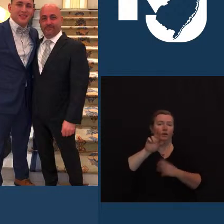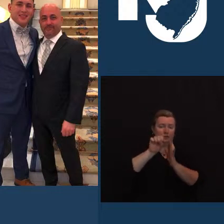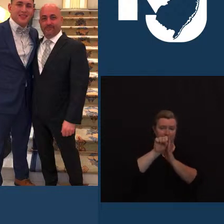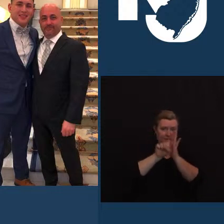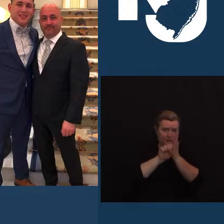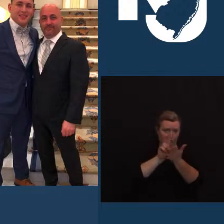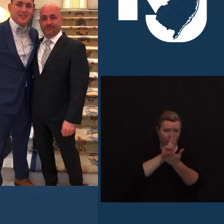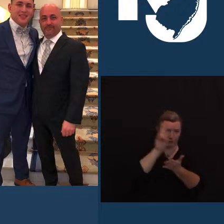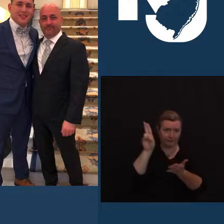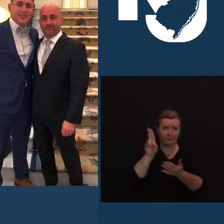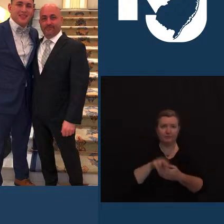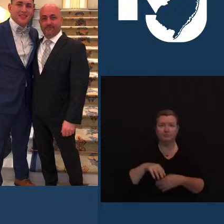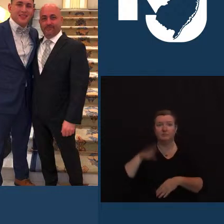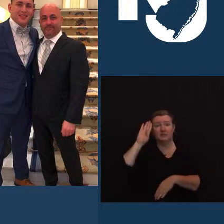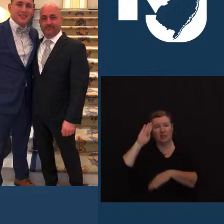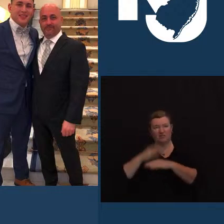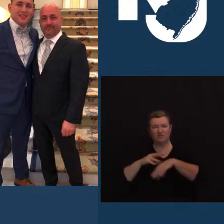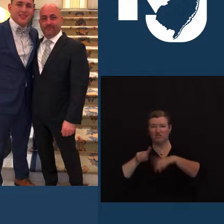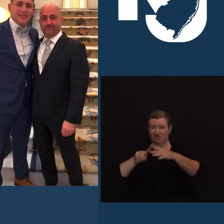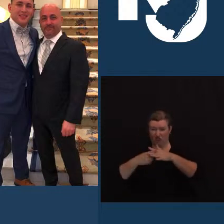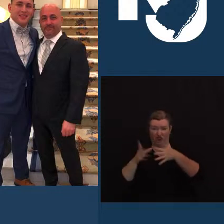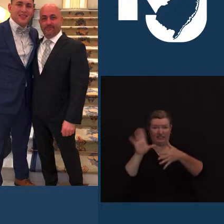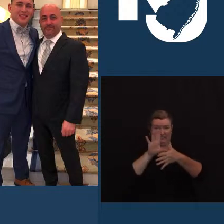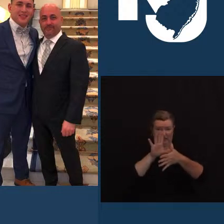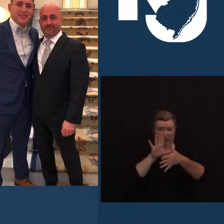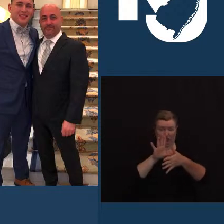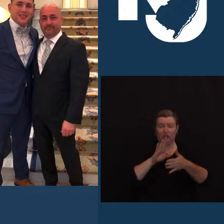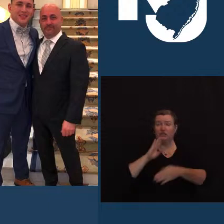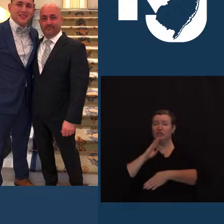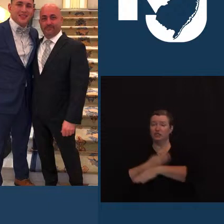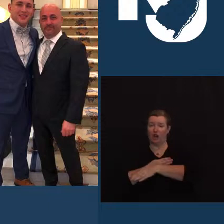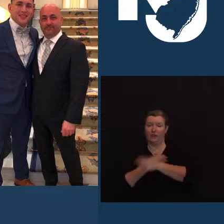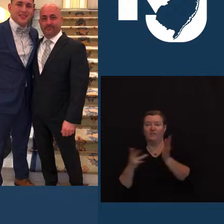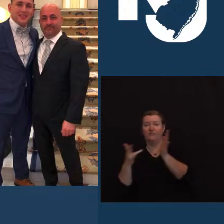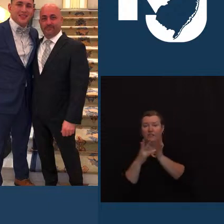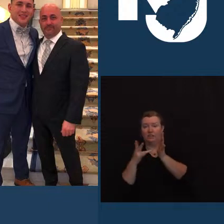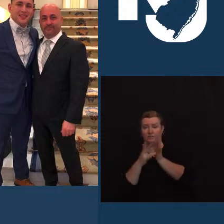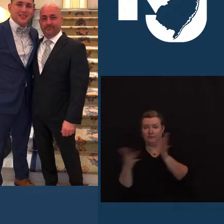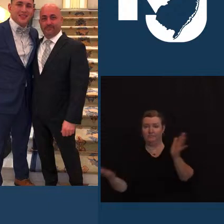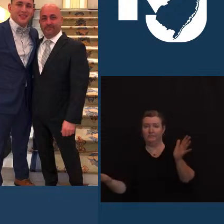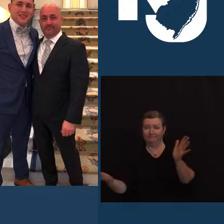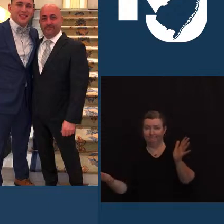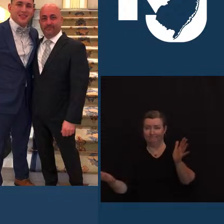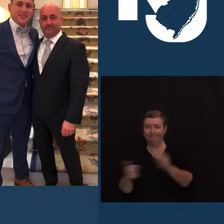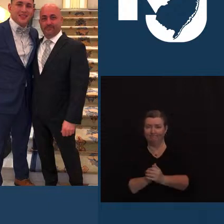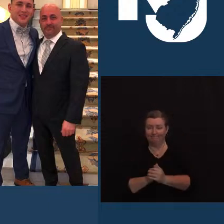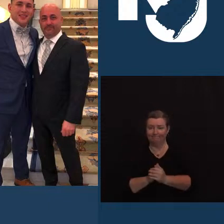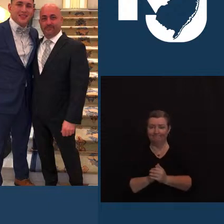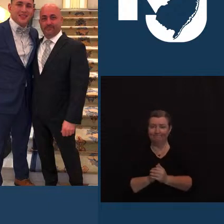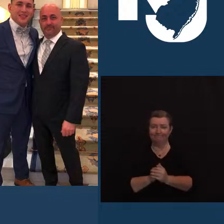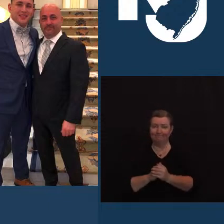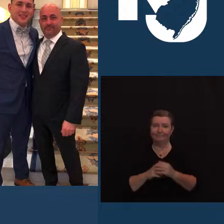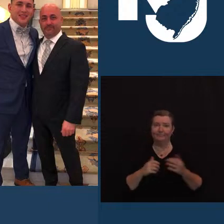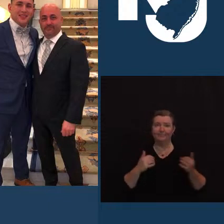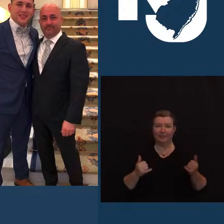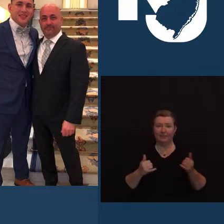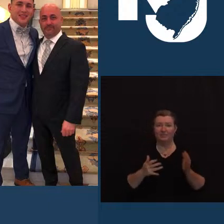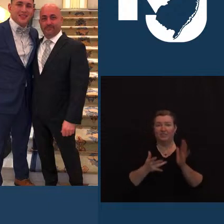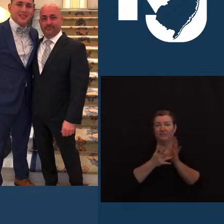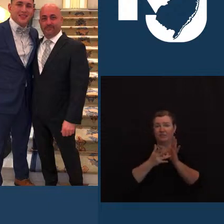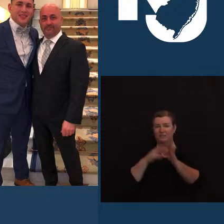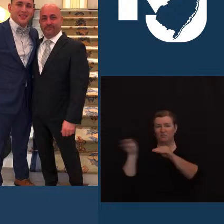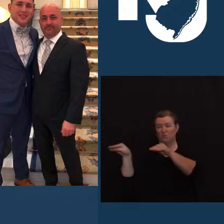year, and Gianna is a freshman. And today is move-in day for Gianna. That's a day